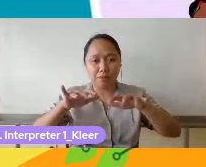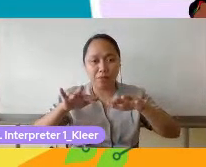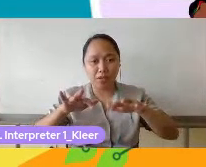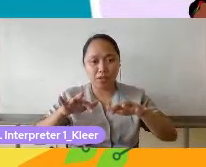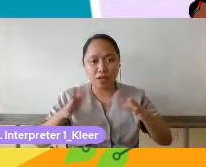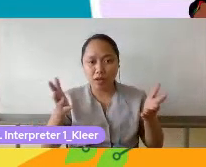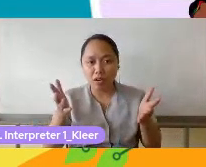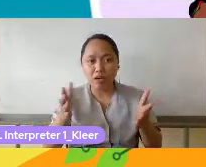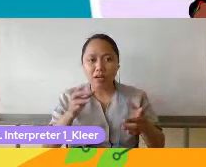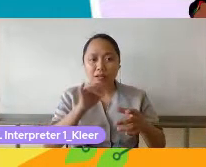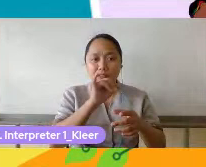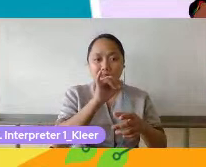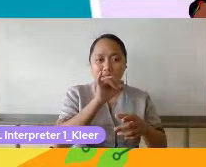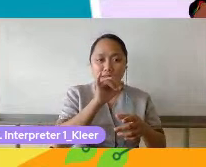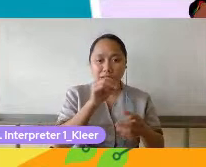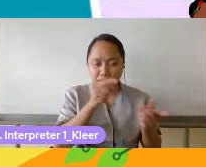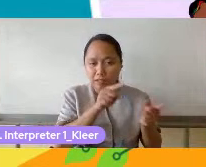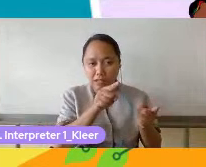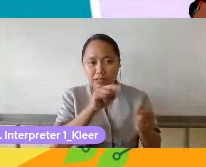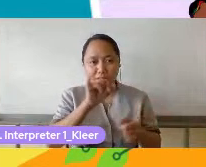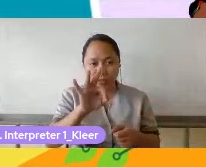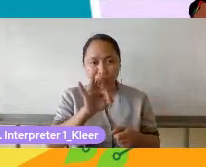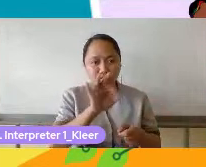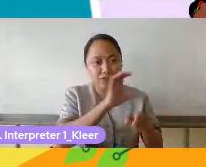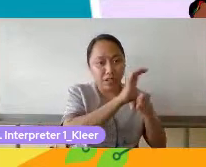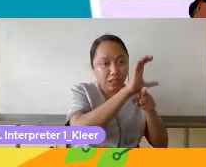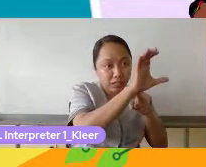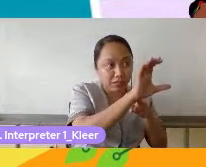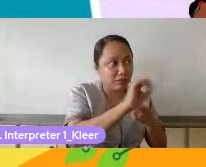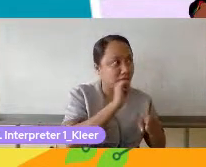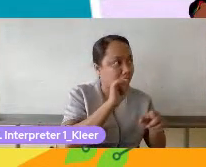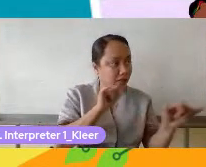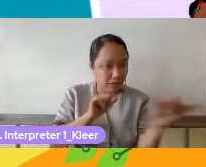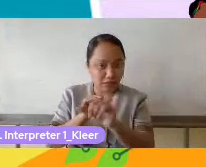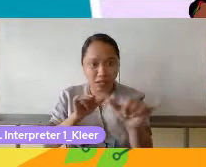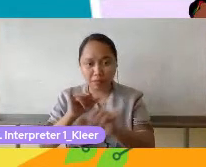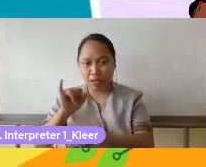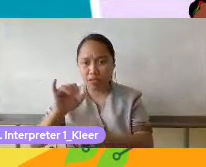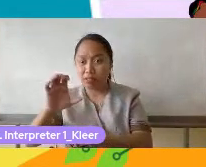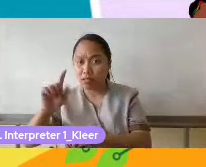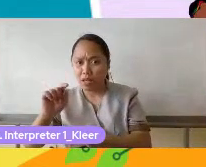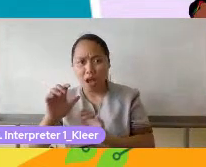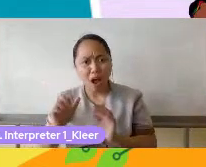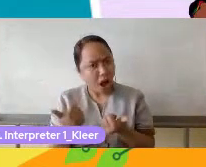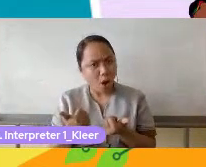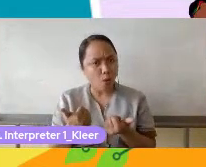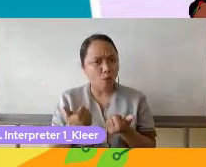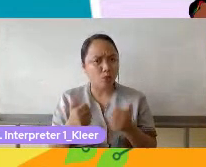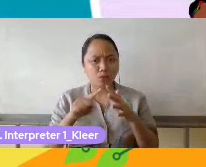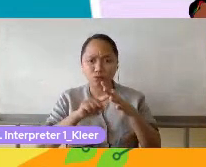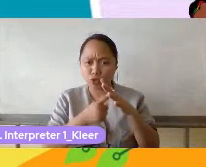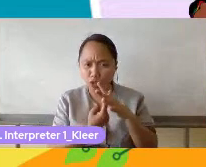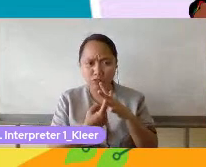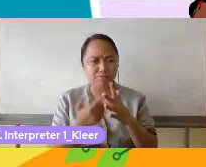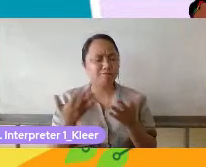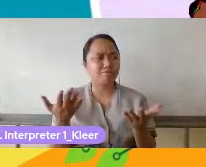but maybe we can answer this question pa rin po. Let's start with Ms.